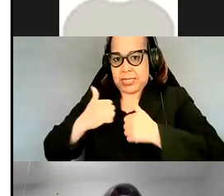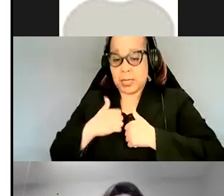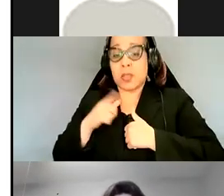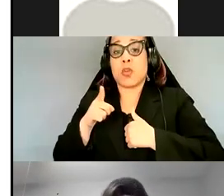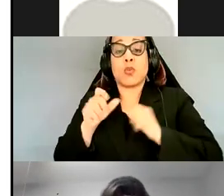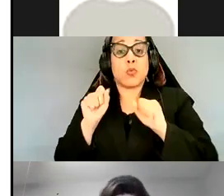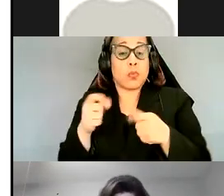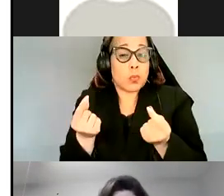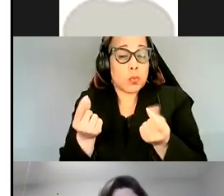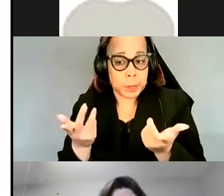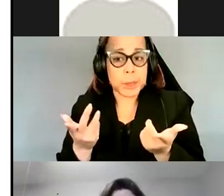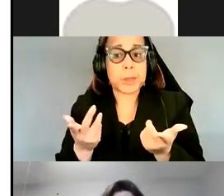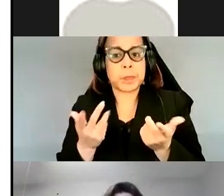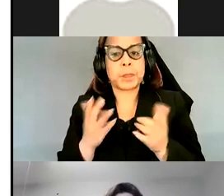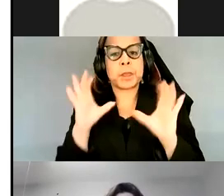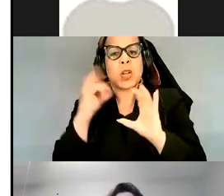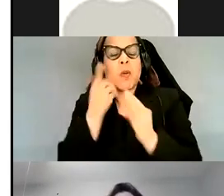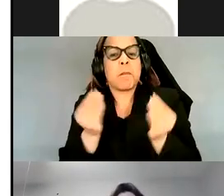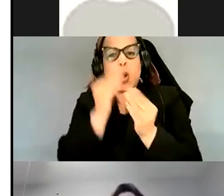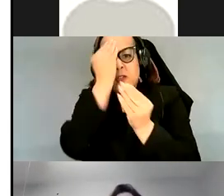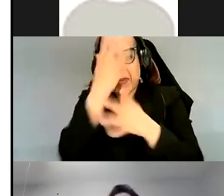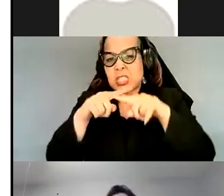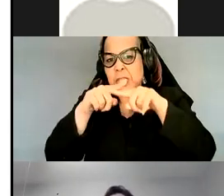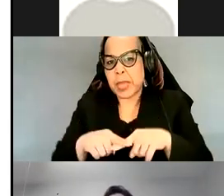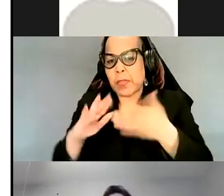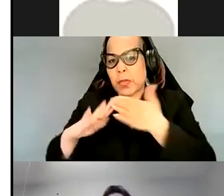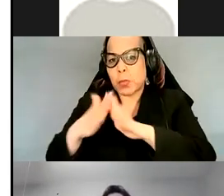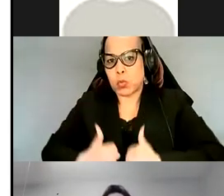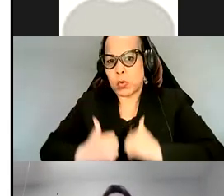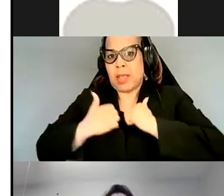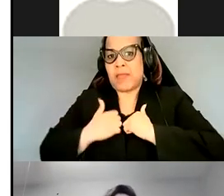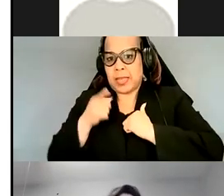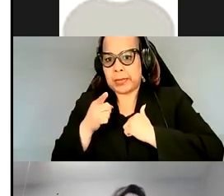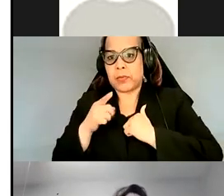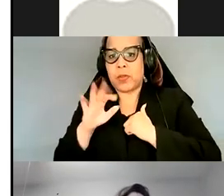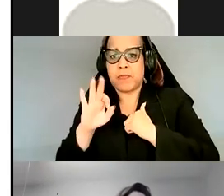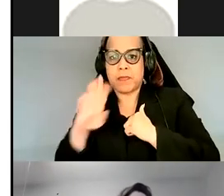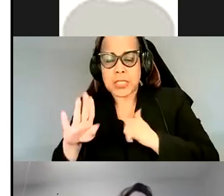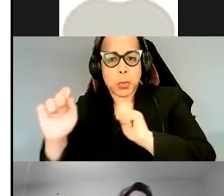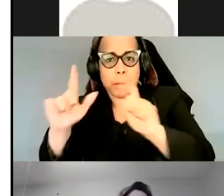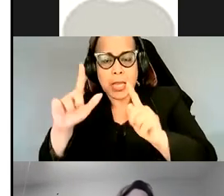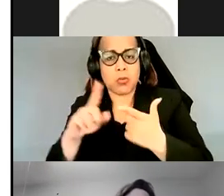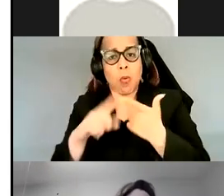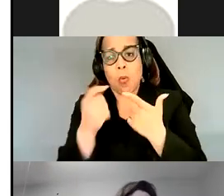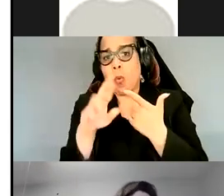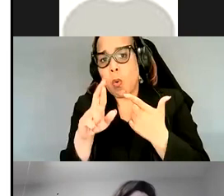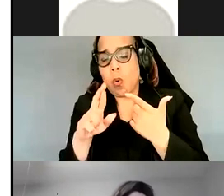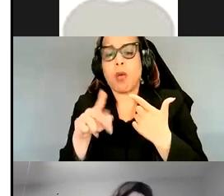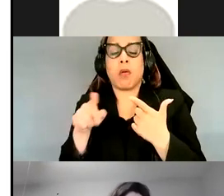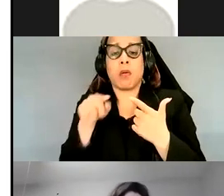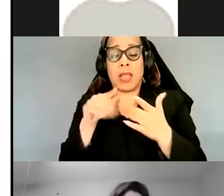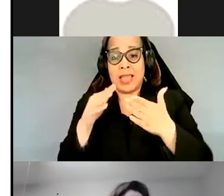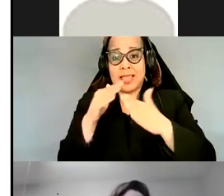go and look for more information depending on the community that you live in, either on Facebook pages or by going to the